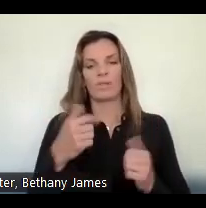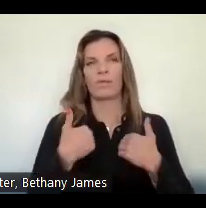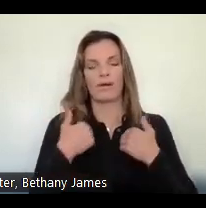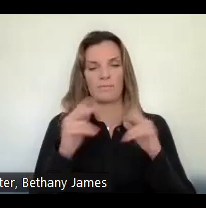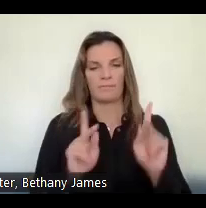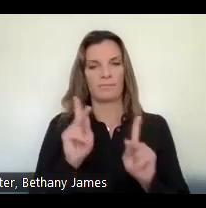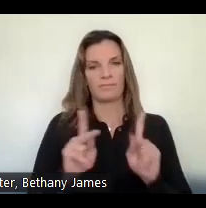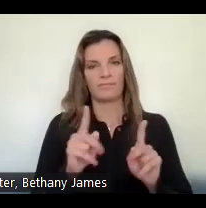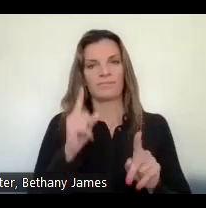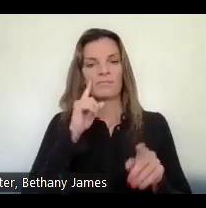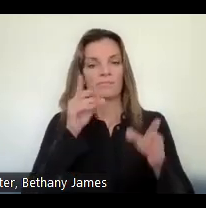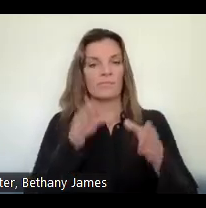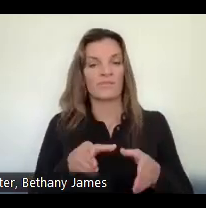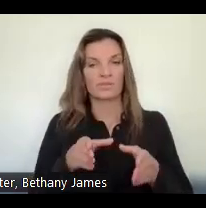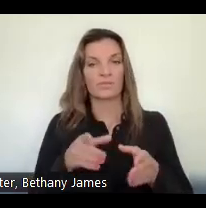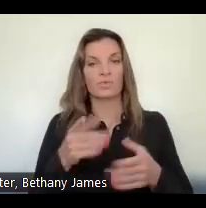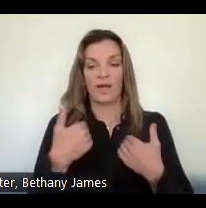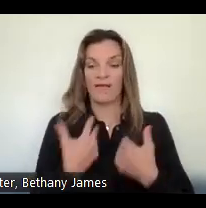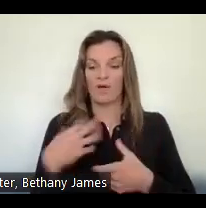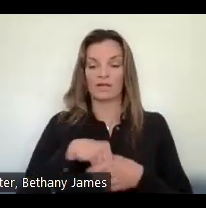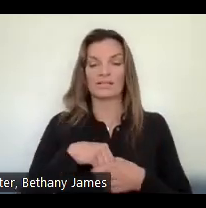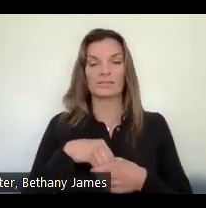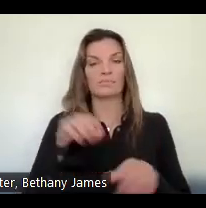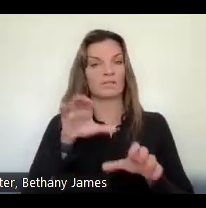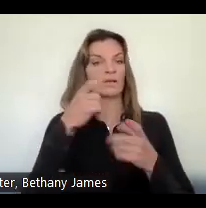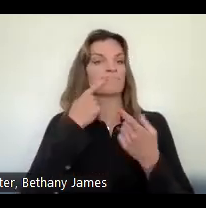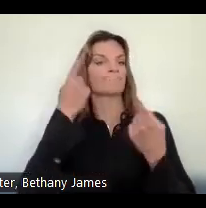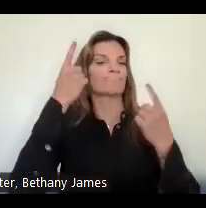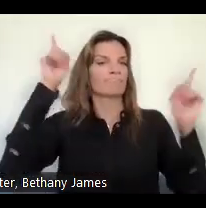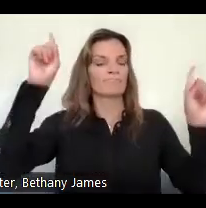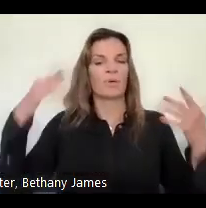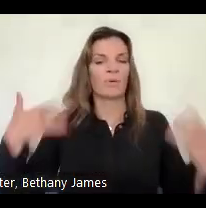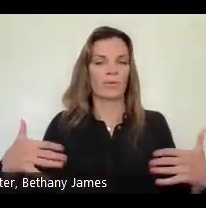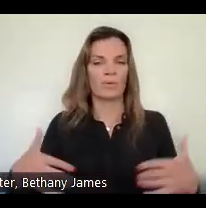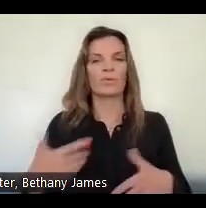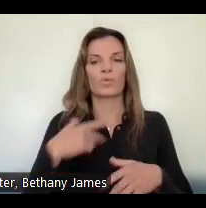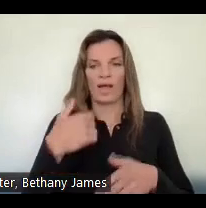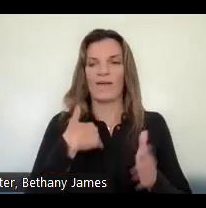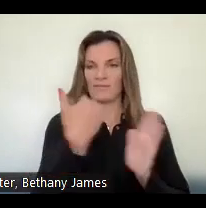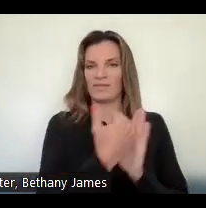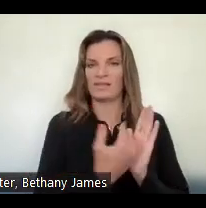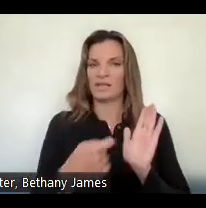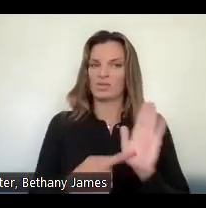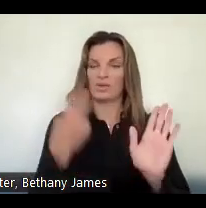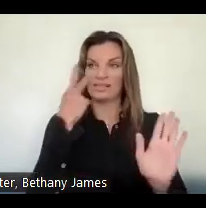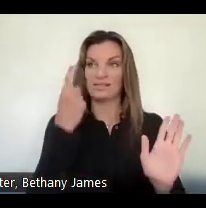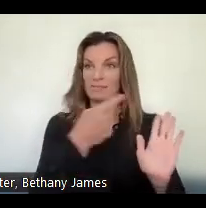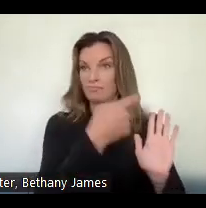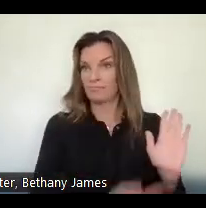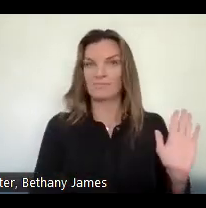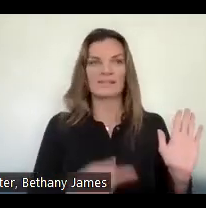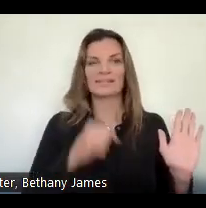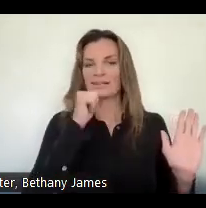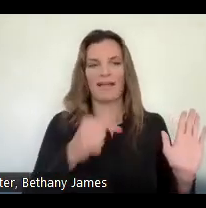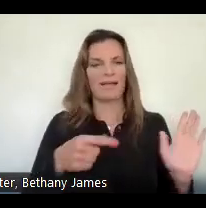of individuals who have autism who are done great accomplishments, and showing them those people and say, okay, so it's not a bad